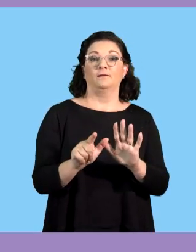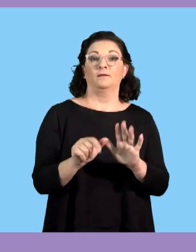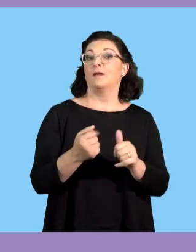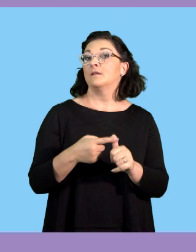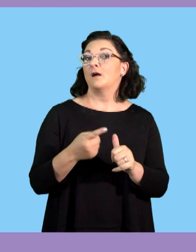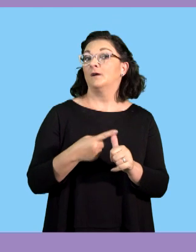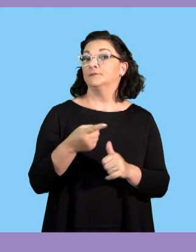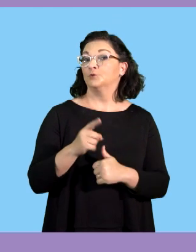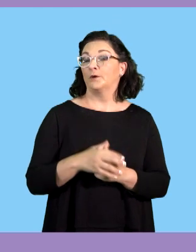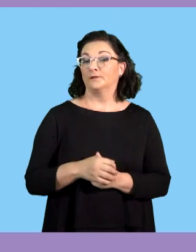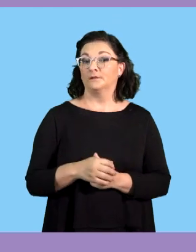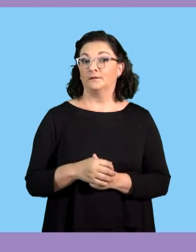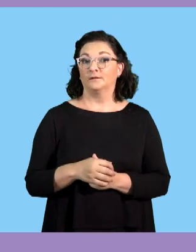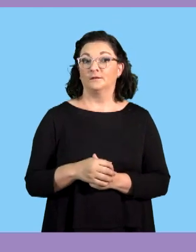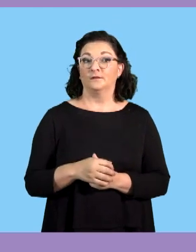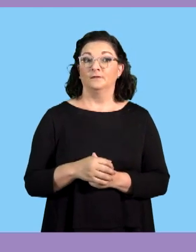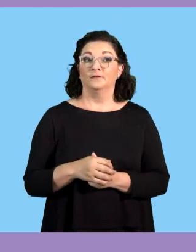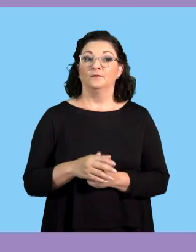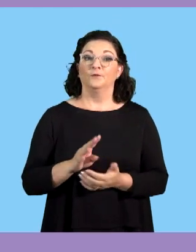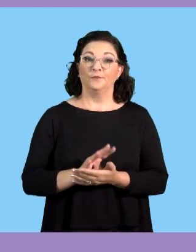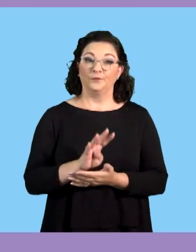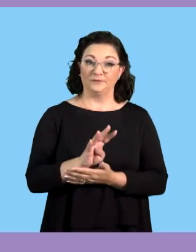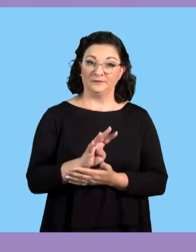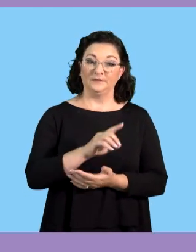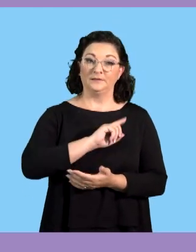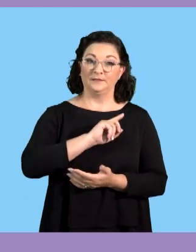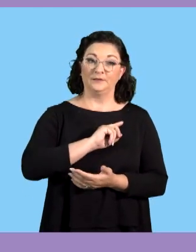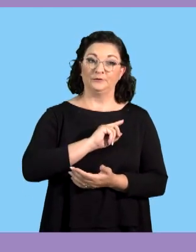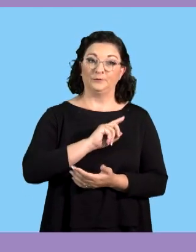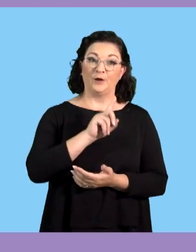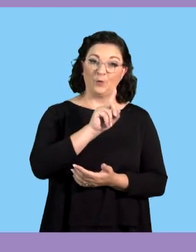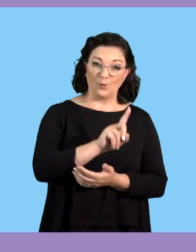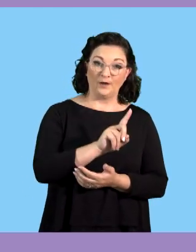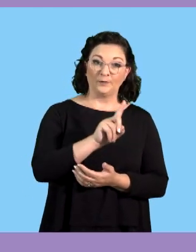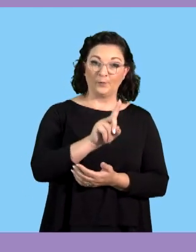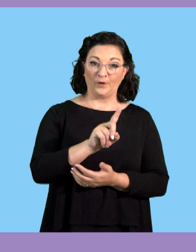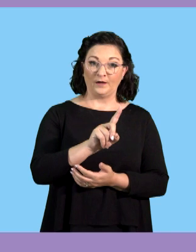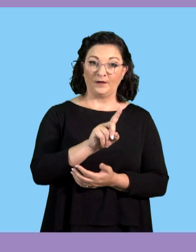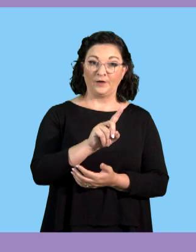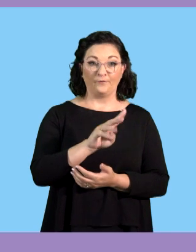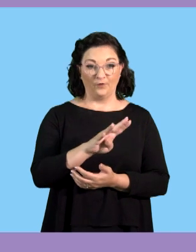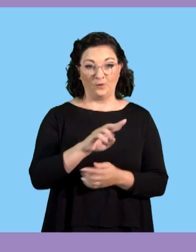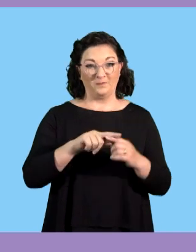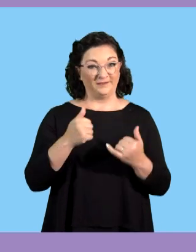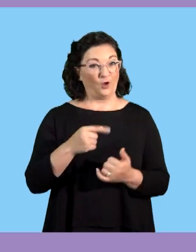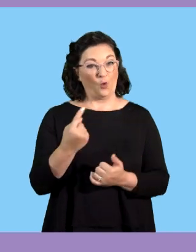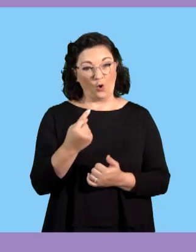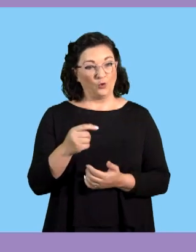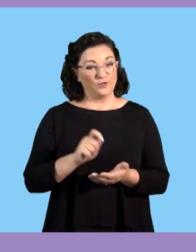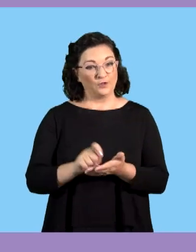which gives you 14 tens. In all reality, we have 140, but we are only going to write the 40